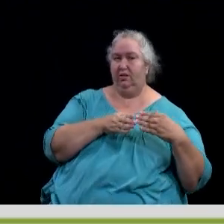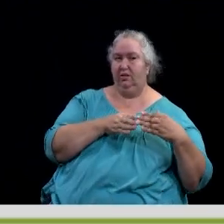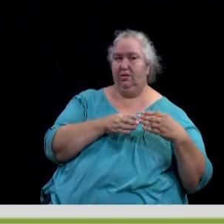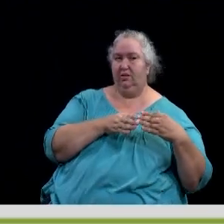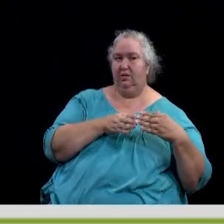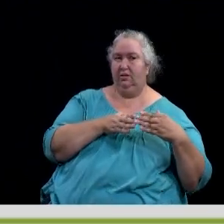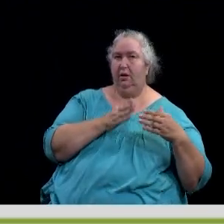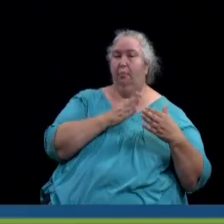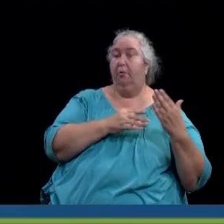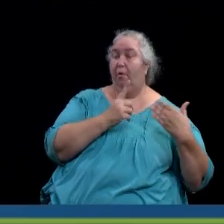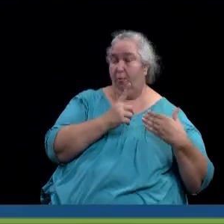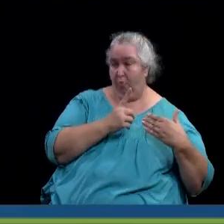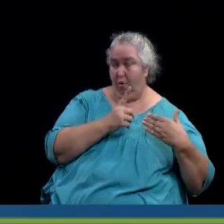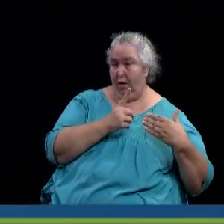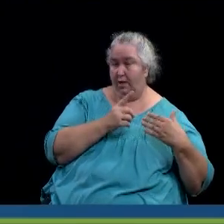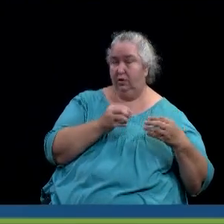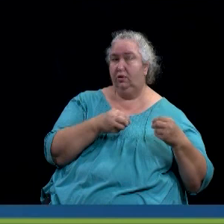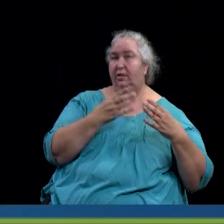Street.